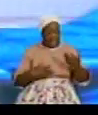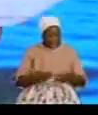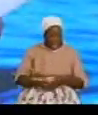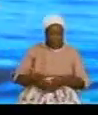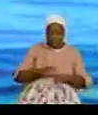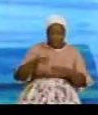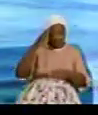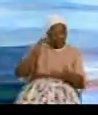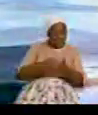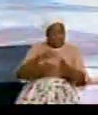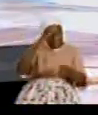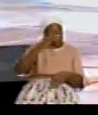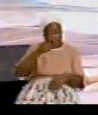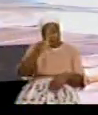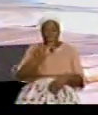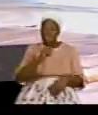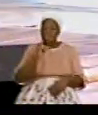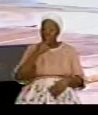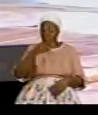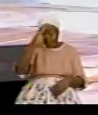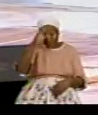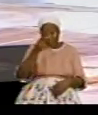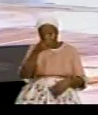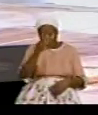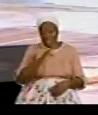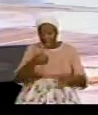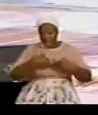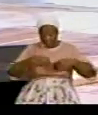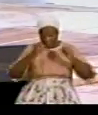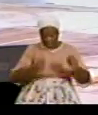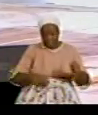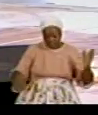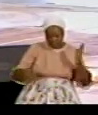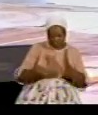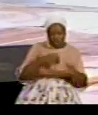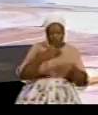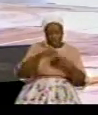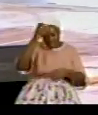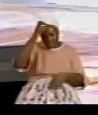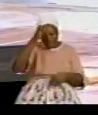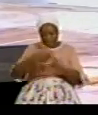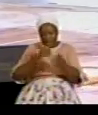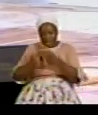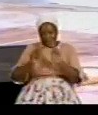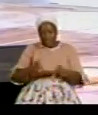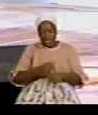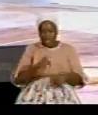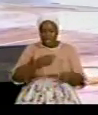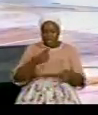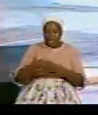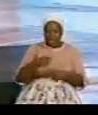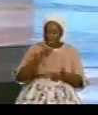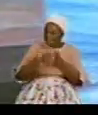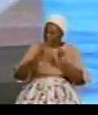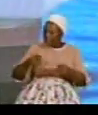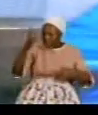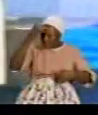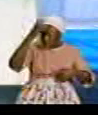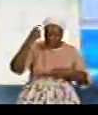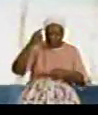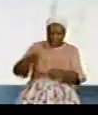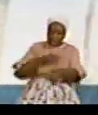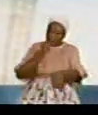are being cast out. And they give more attention and more love. And they give more of their devotion